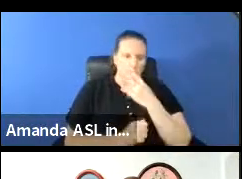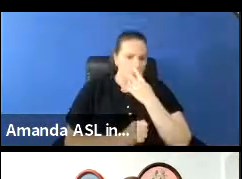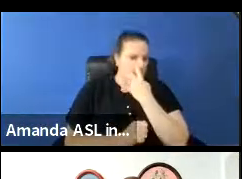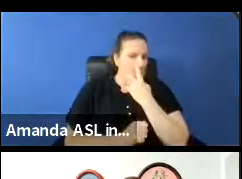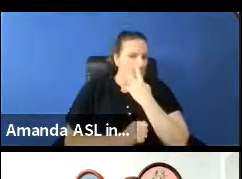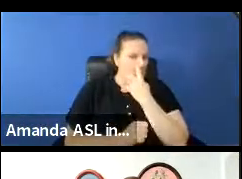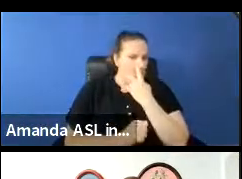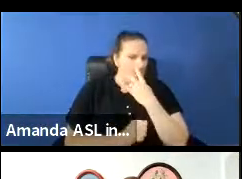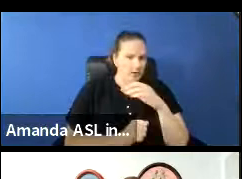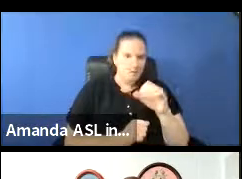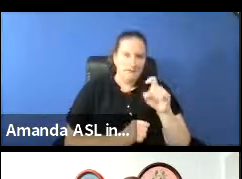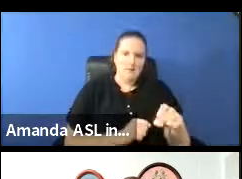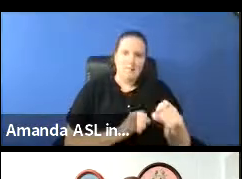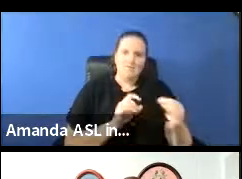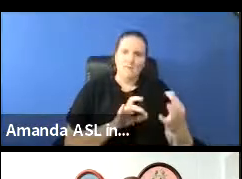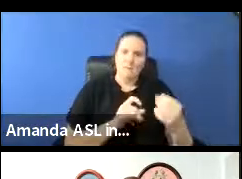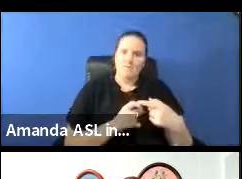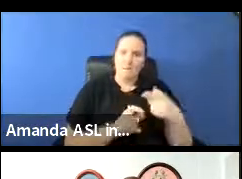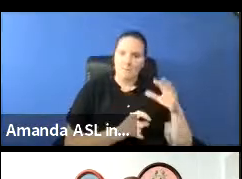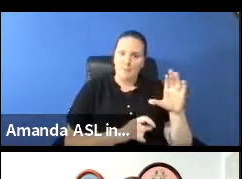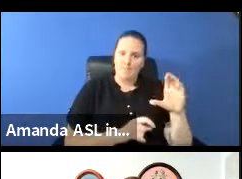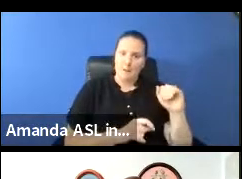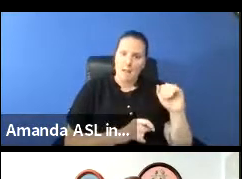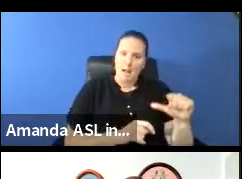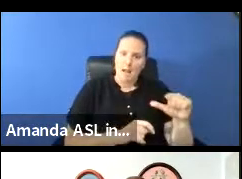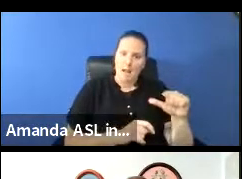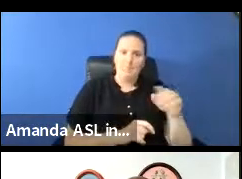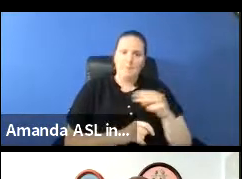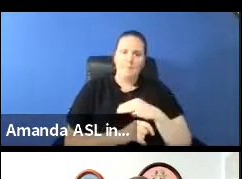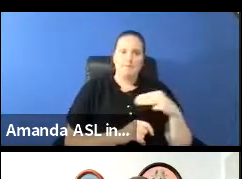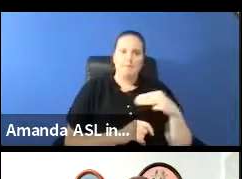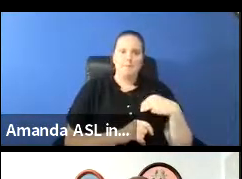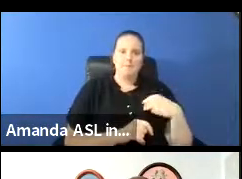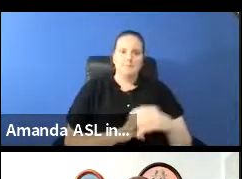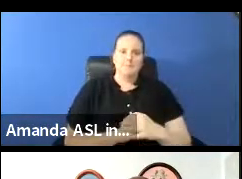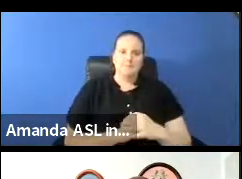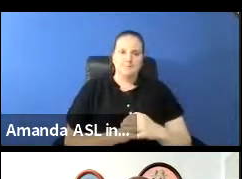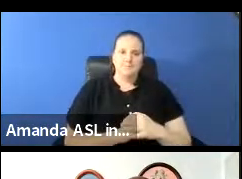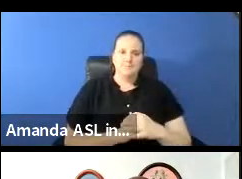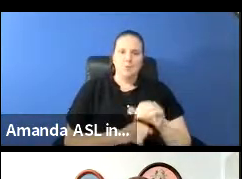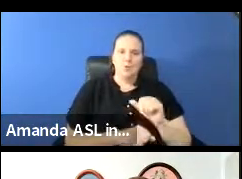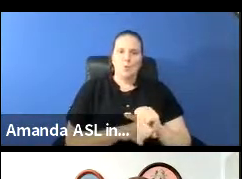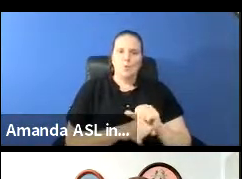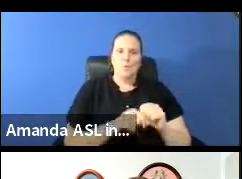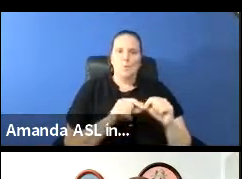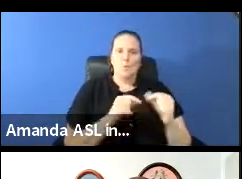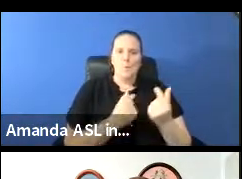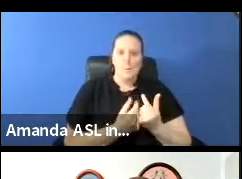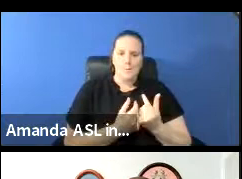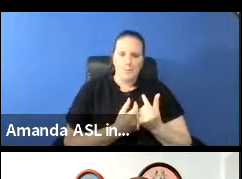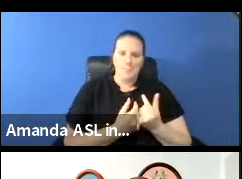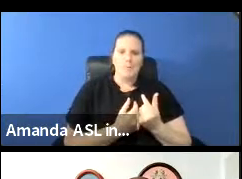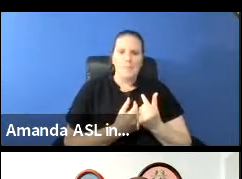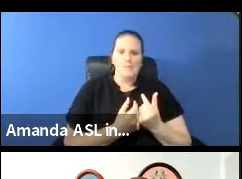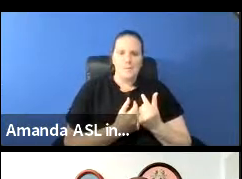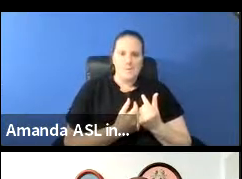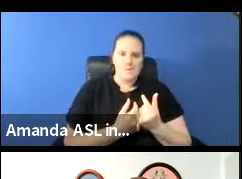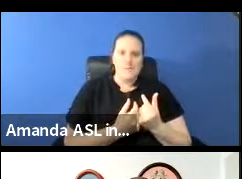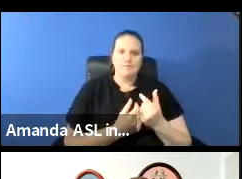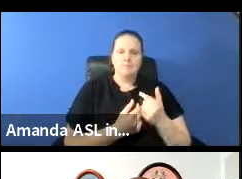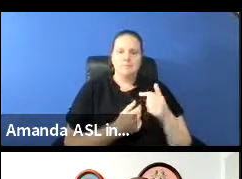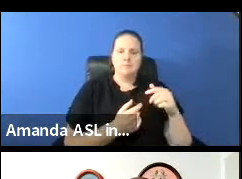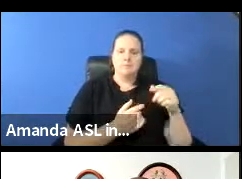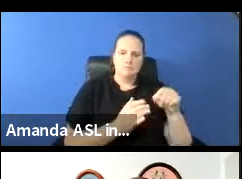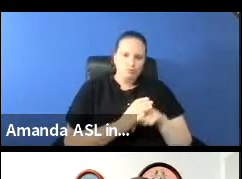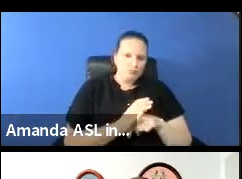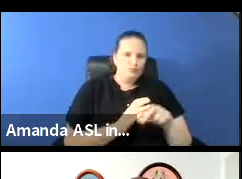input from the CAG members, as well as these working groups that are going to do the deep dive